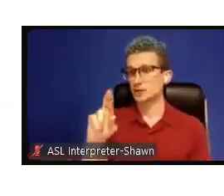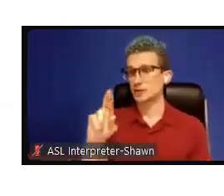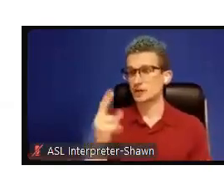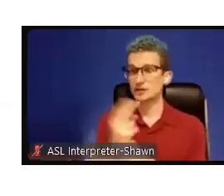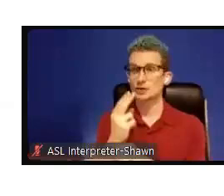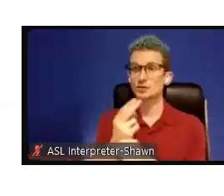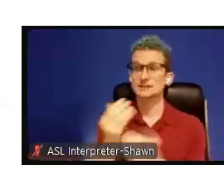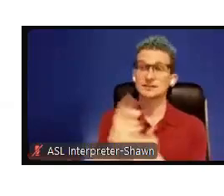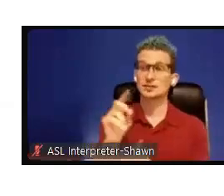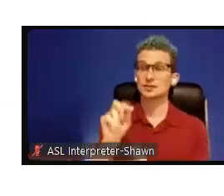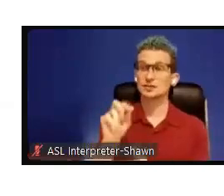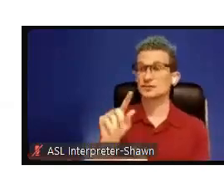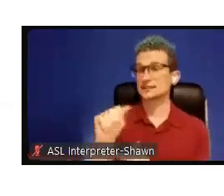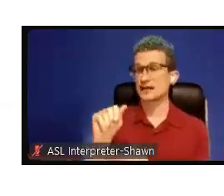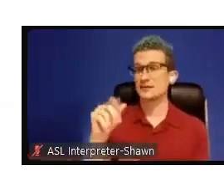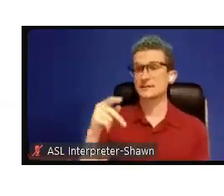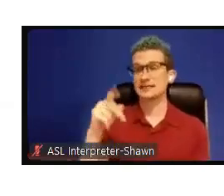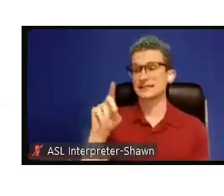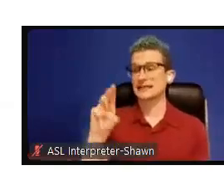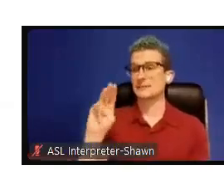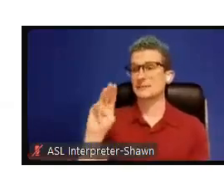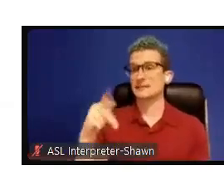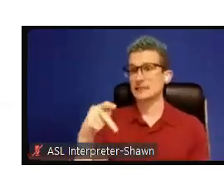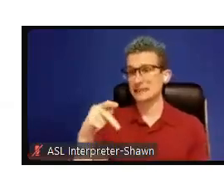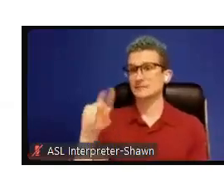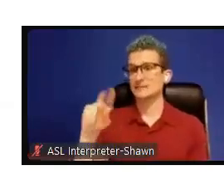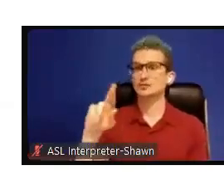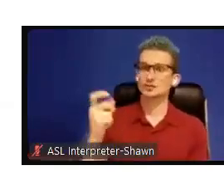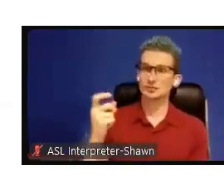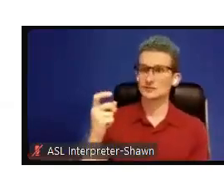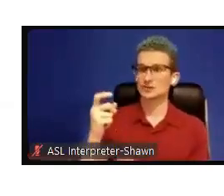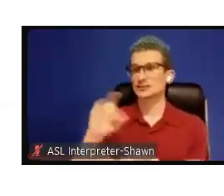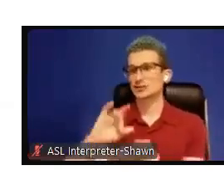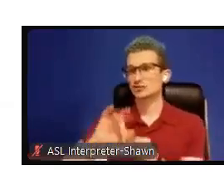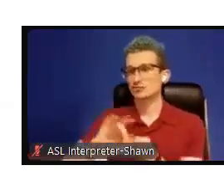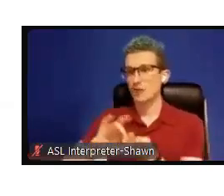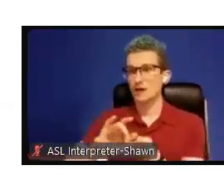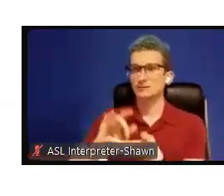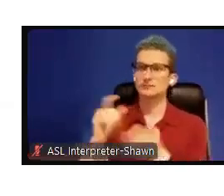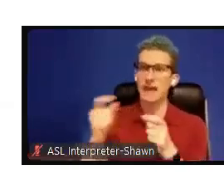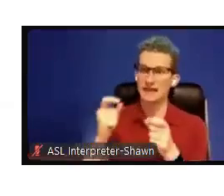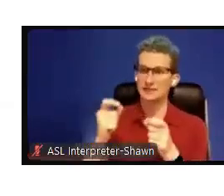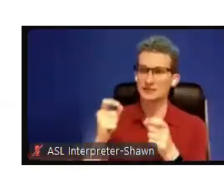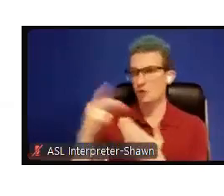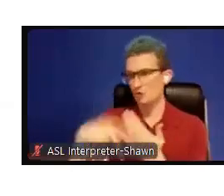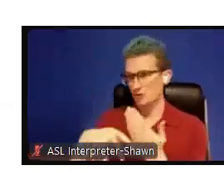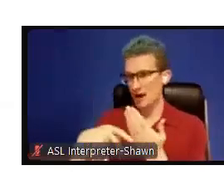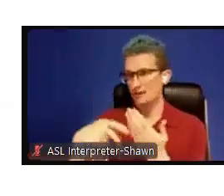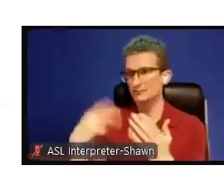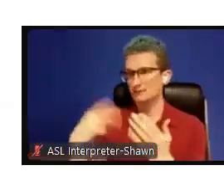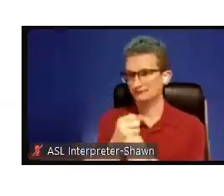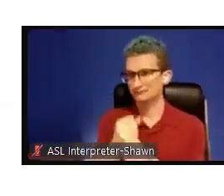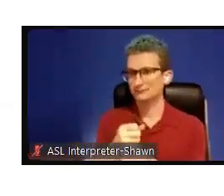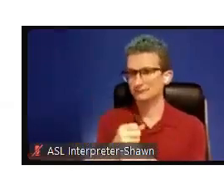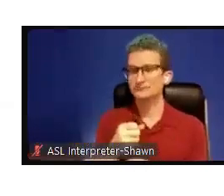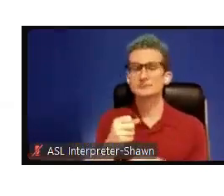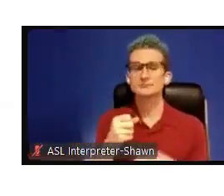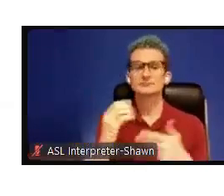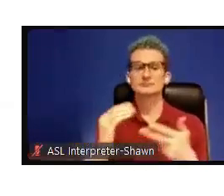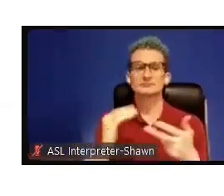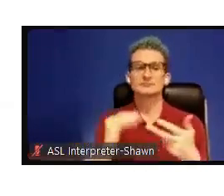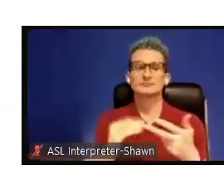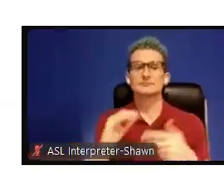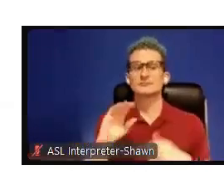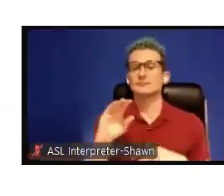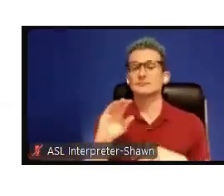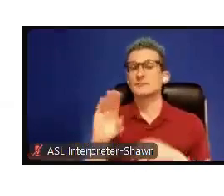the Prescription Drug Management Program. Next, we're diving into behavioral health safety net access